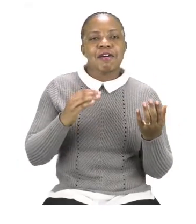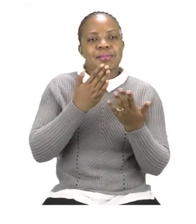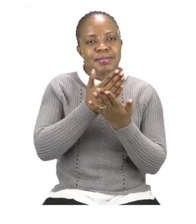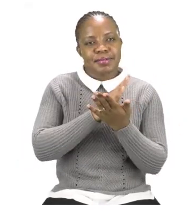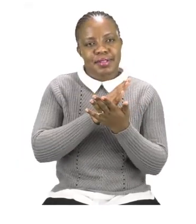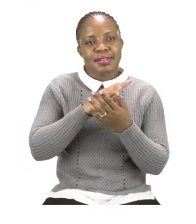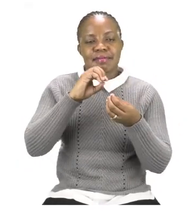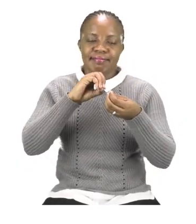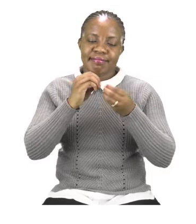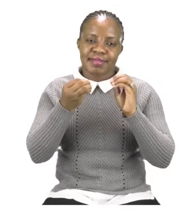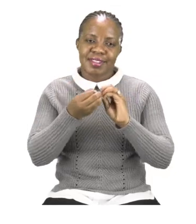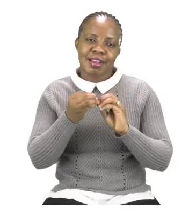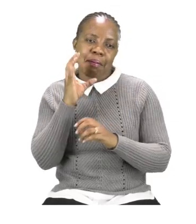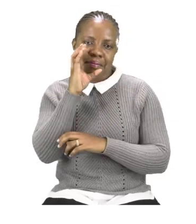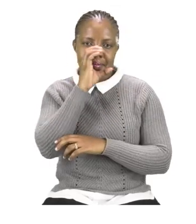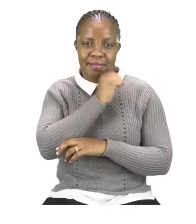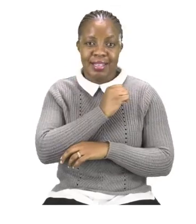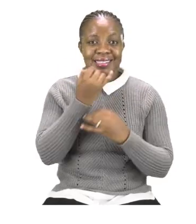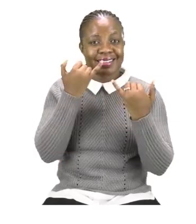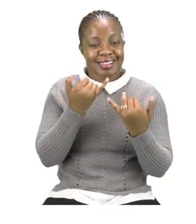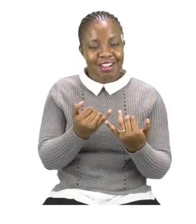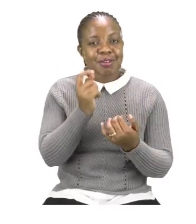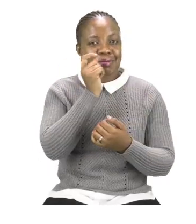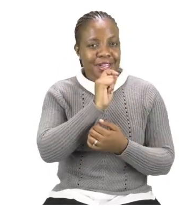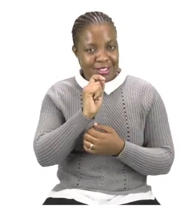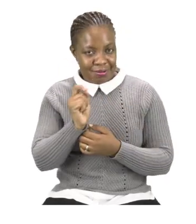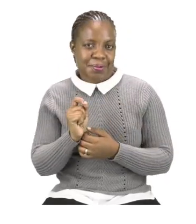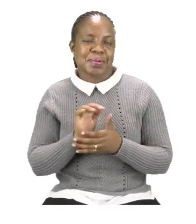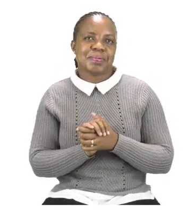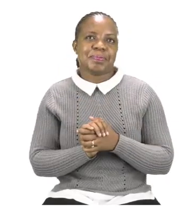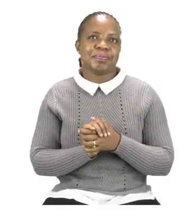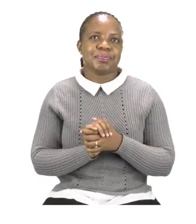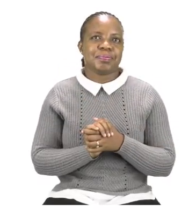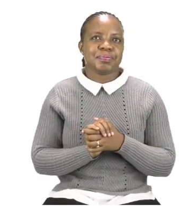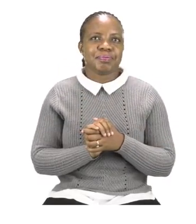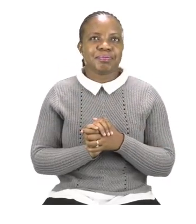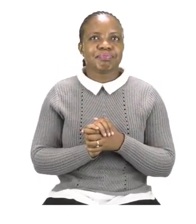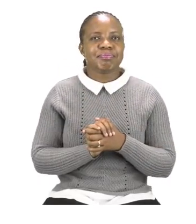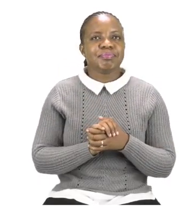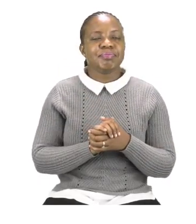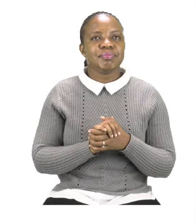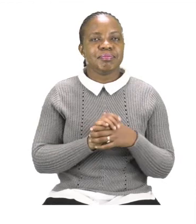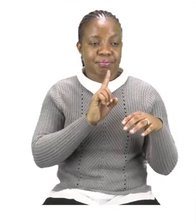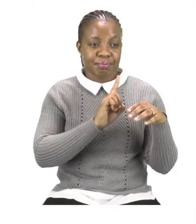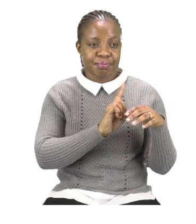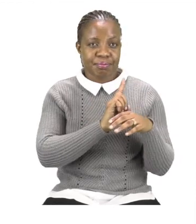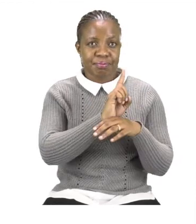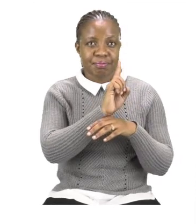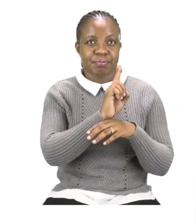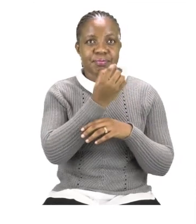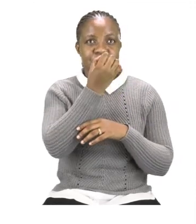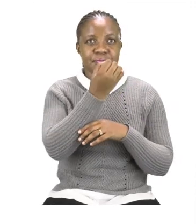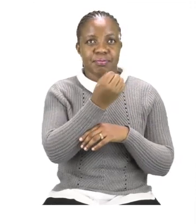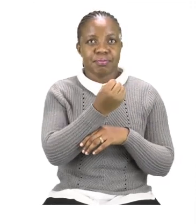the houses. Now it looks like the first one is for house number 10. And I am going to show